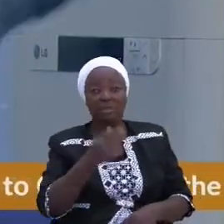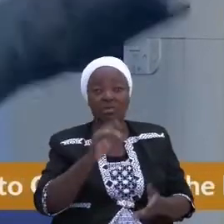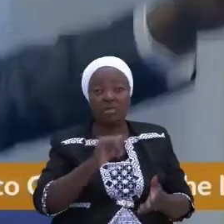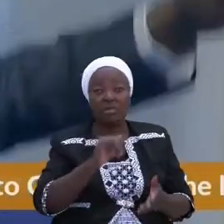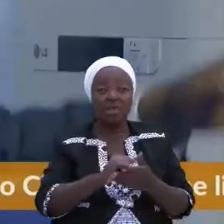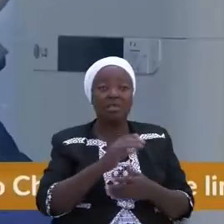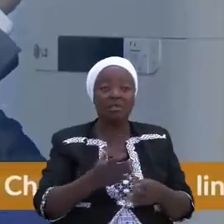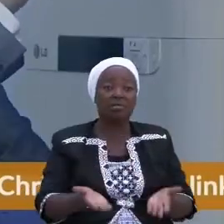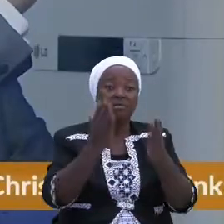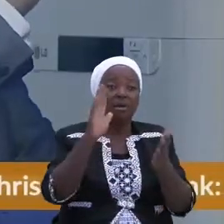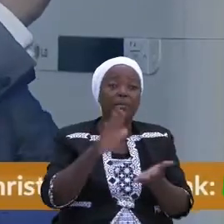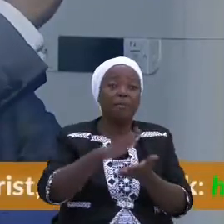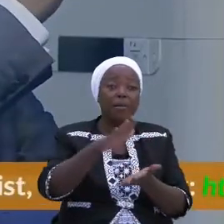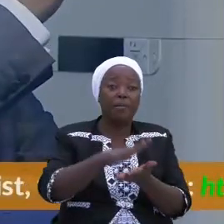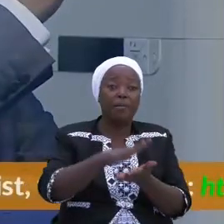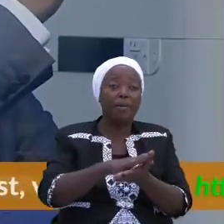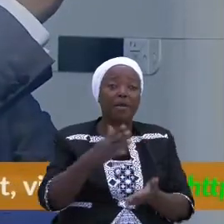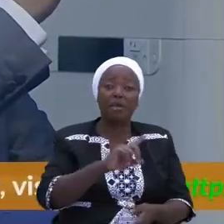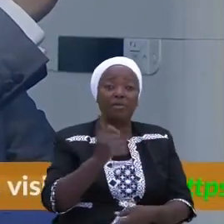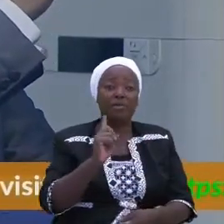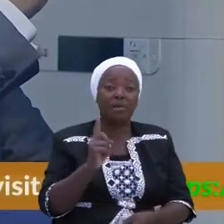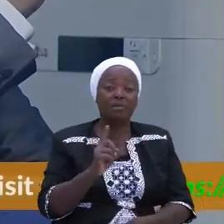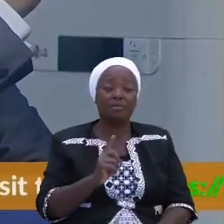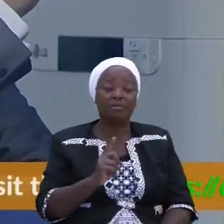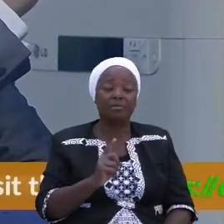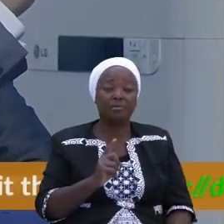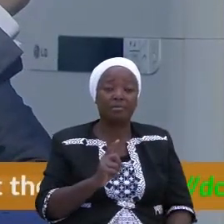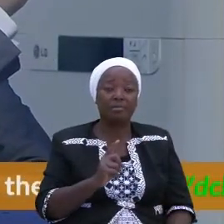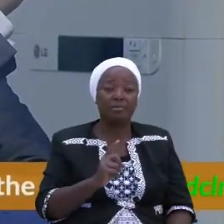any sleep and collect